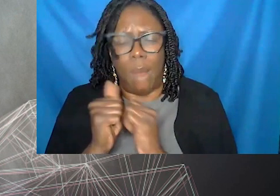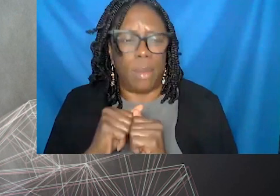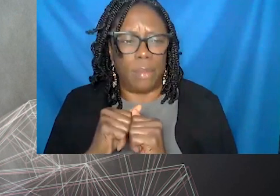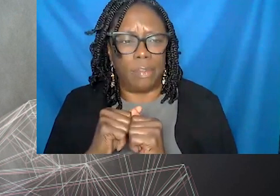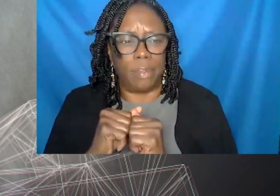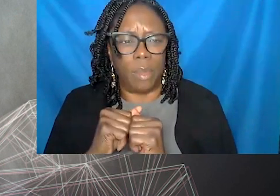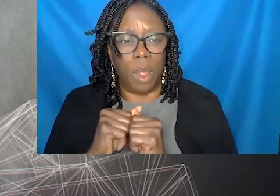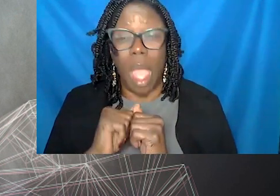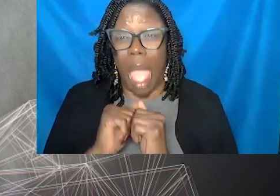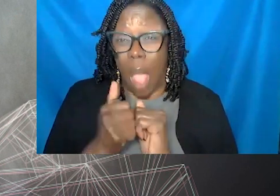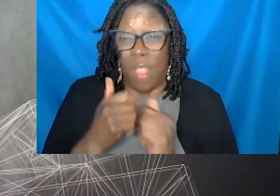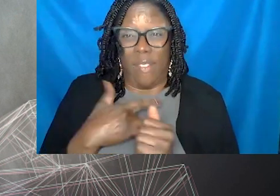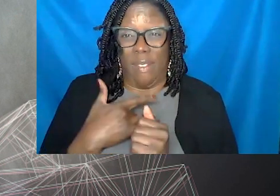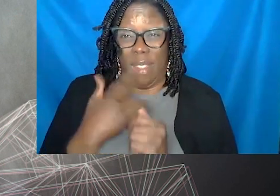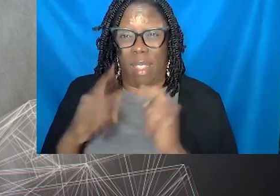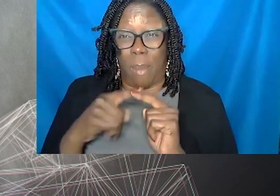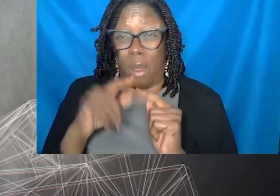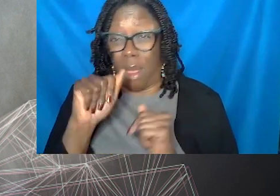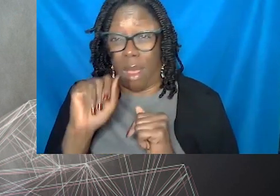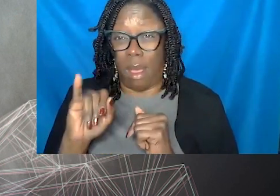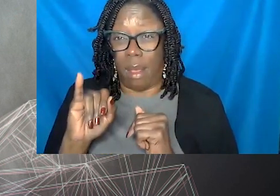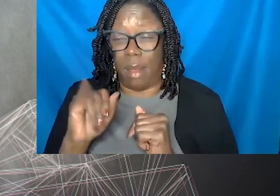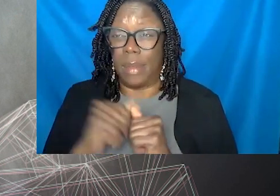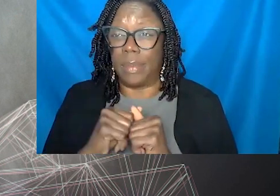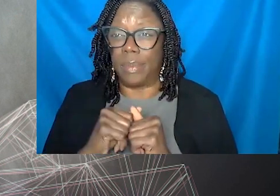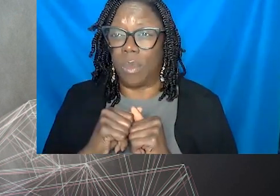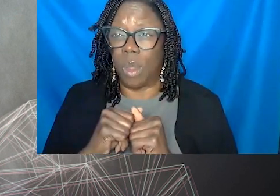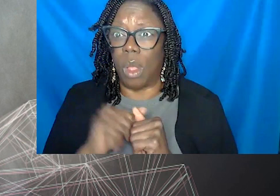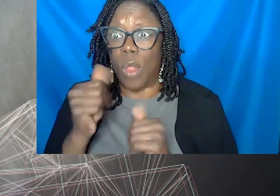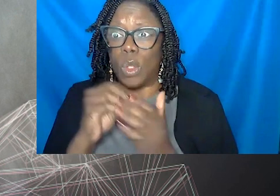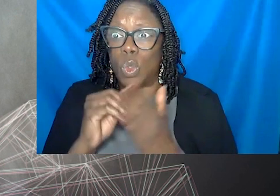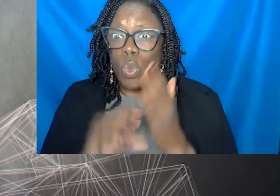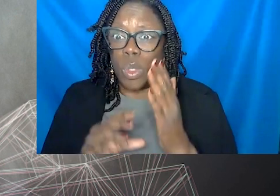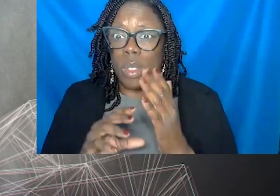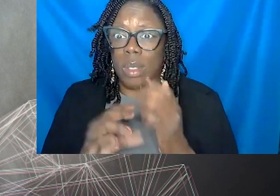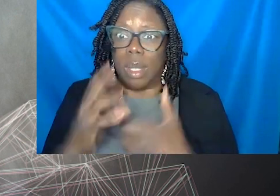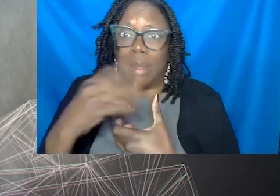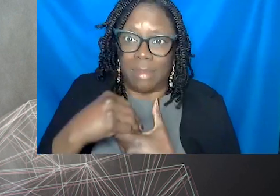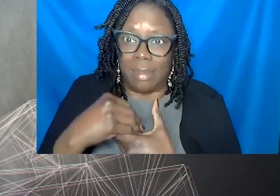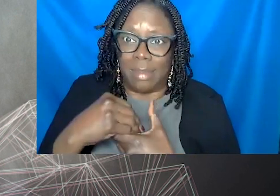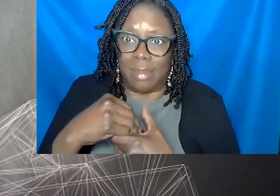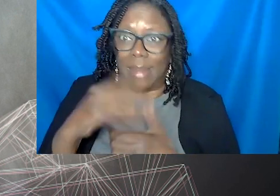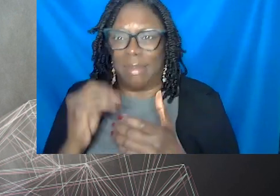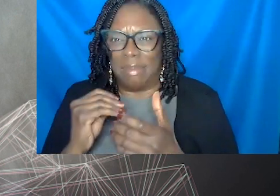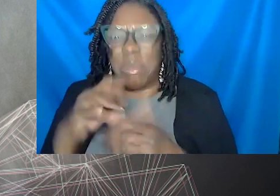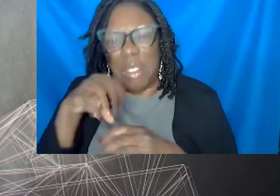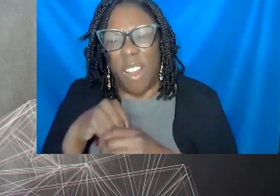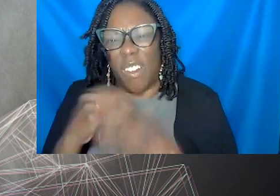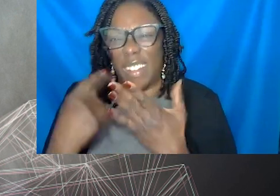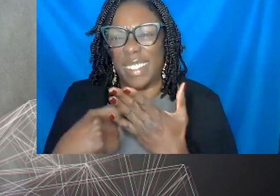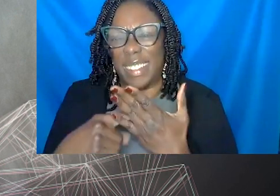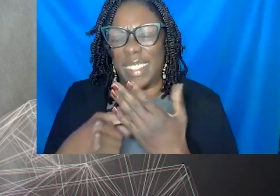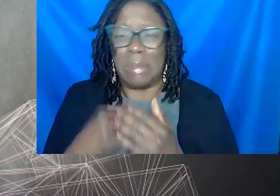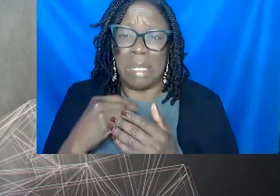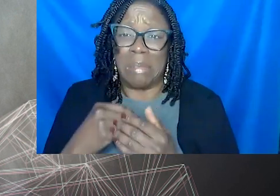and the way that they're feeling about it. And we have had a couple other students jump in and out of the discussions as well. So that's been very, very